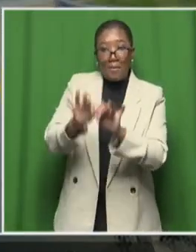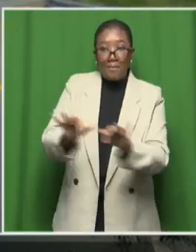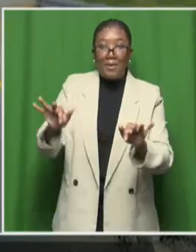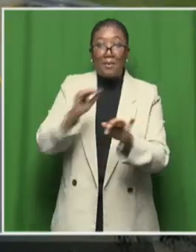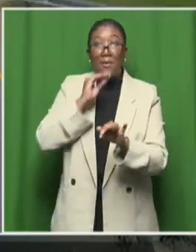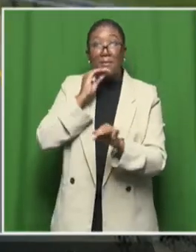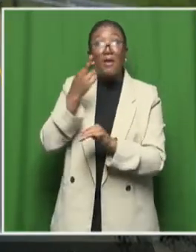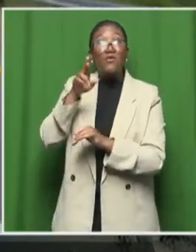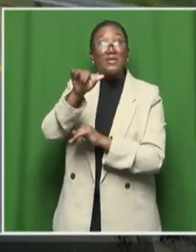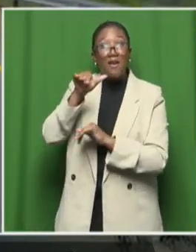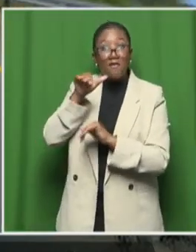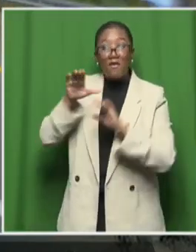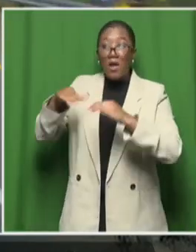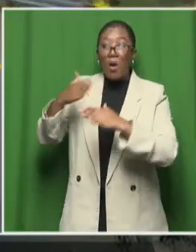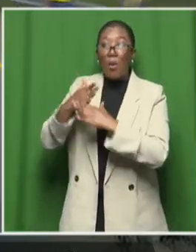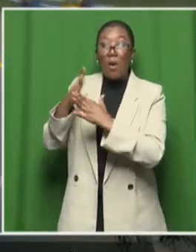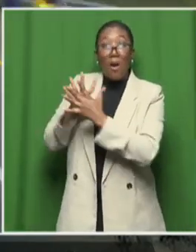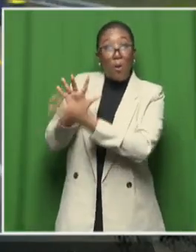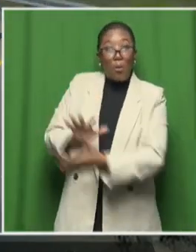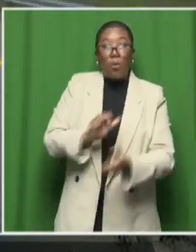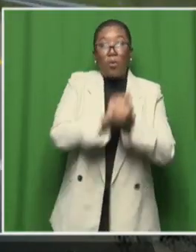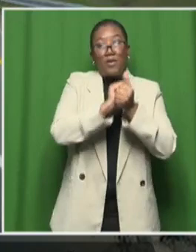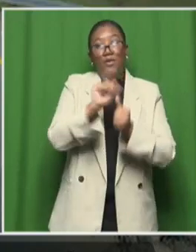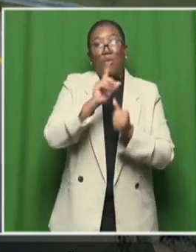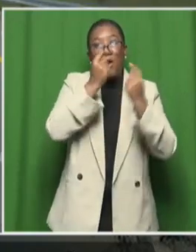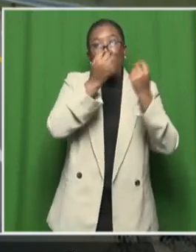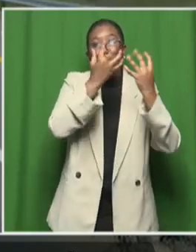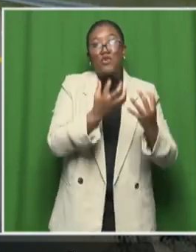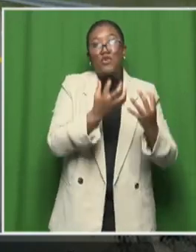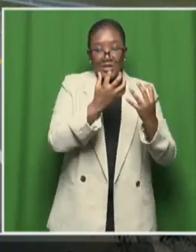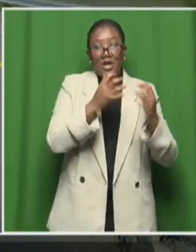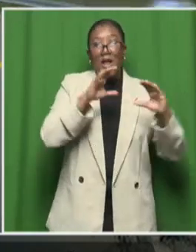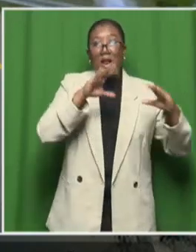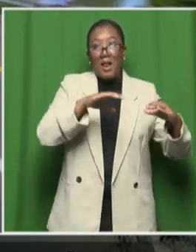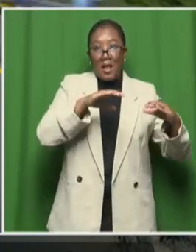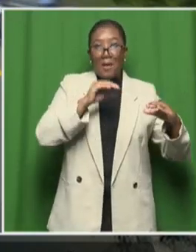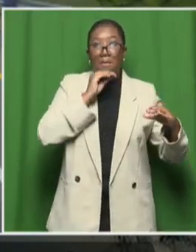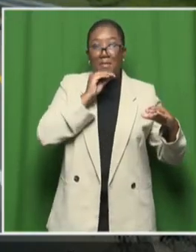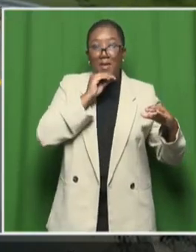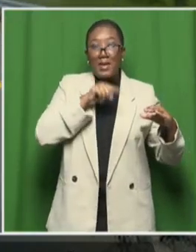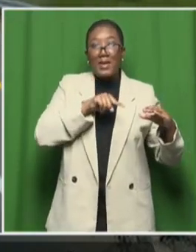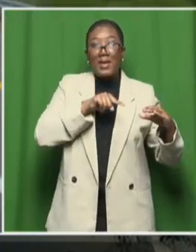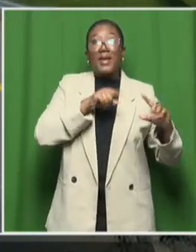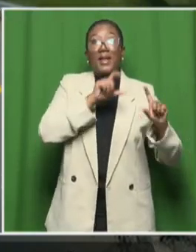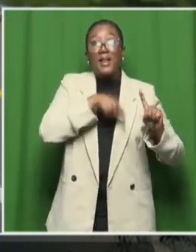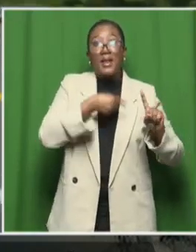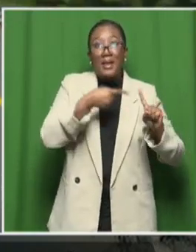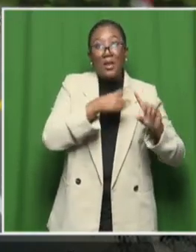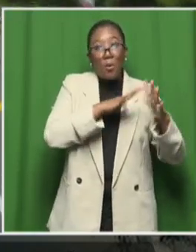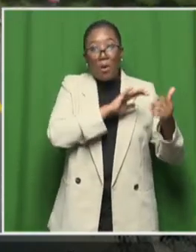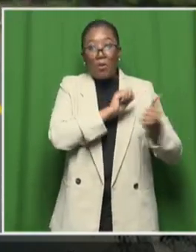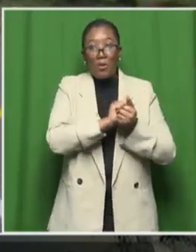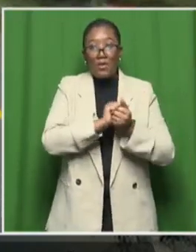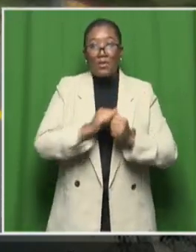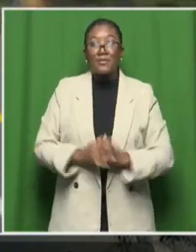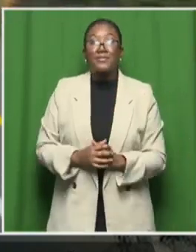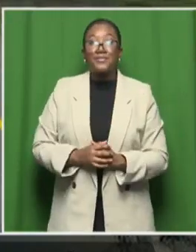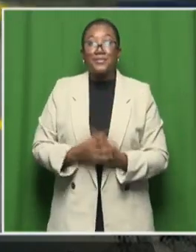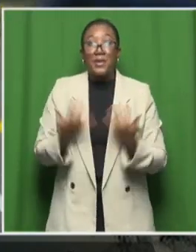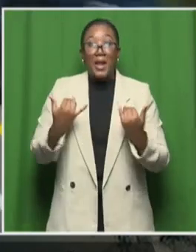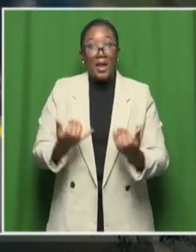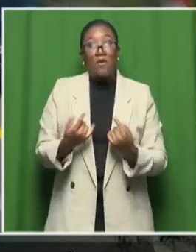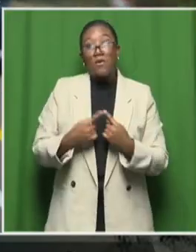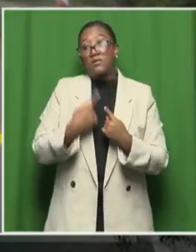with Treasury. And that's why you have Trevor Manuel, and that's why they work together. And later you see his love